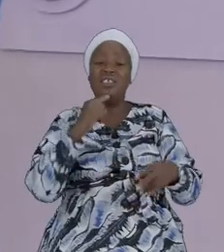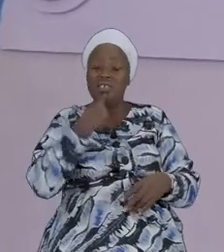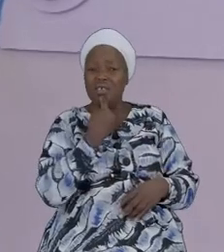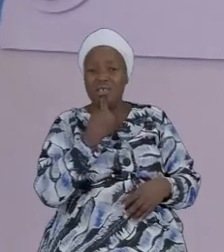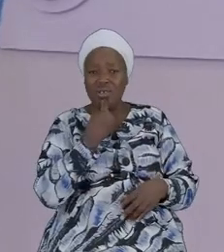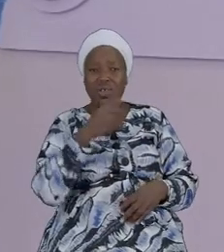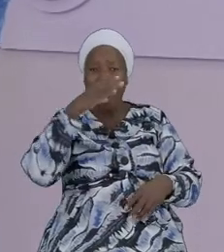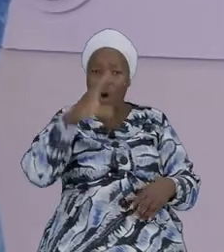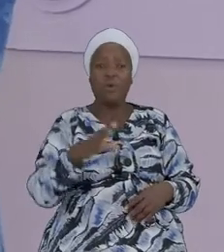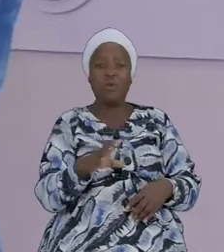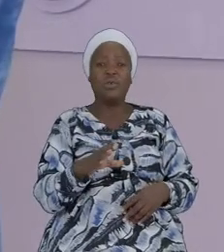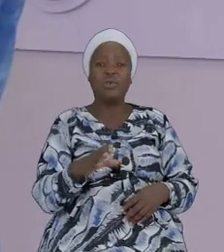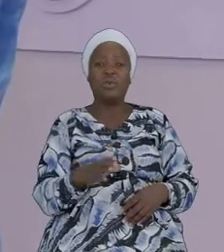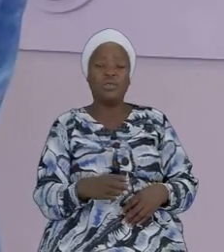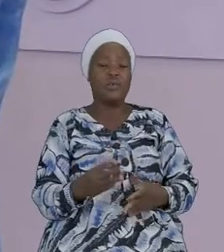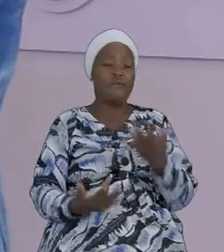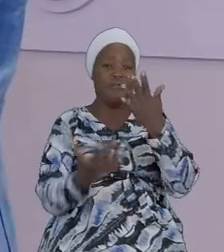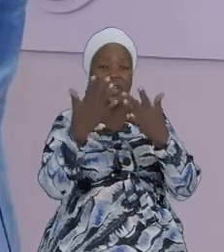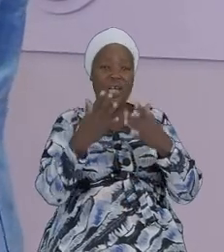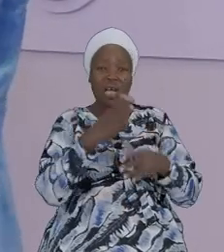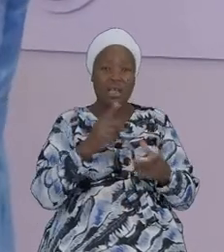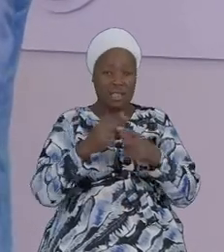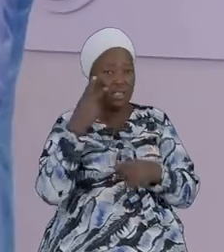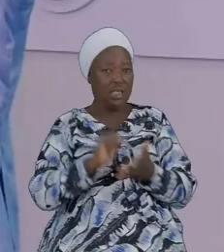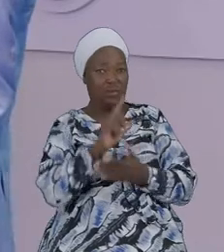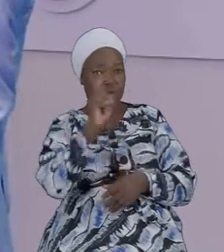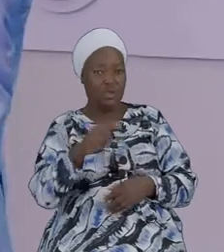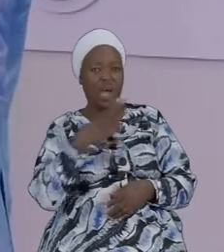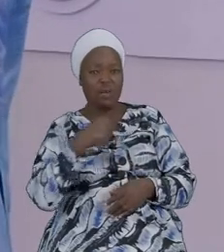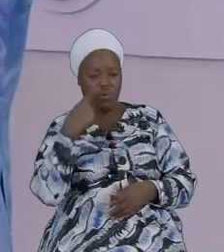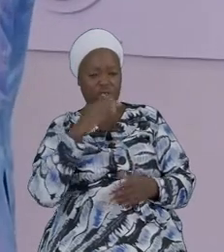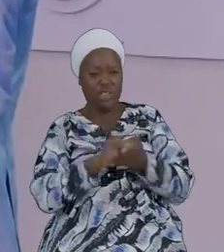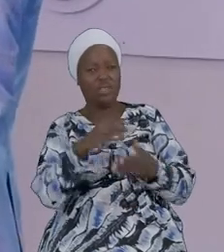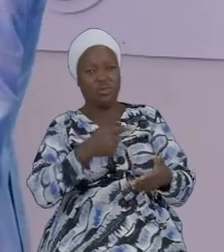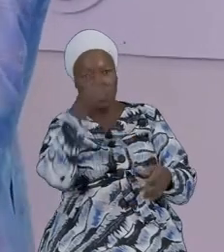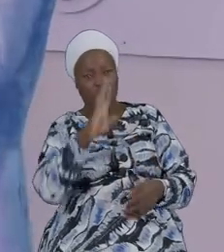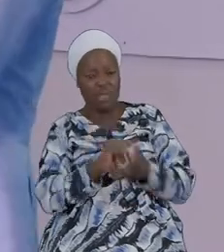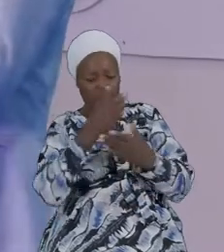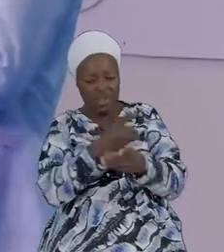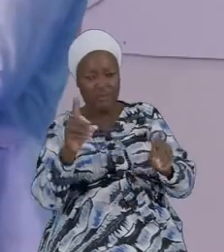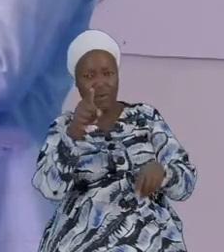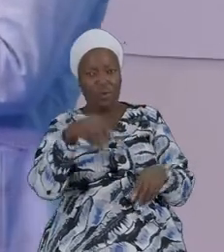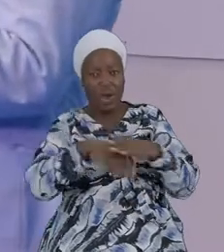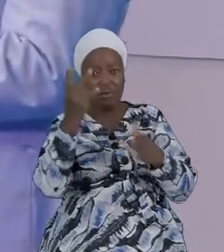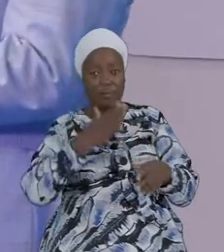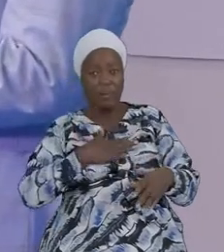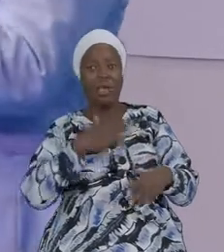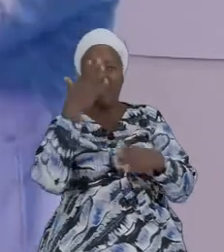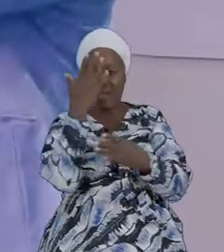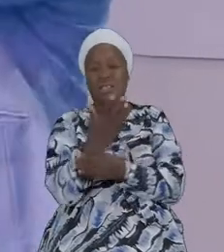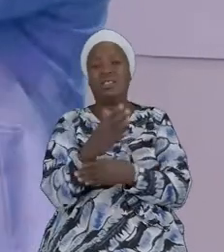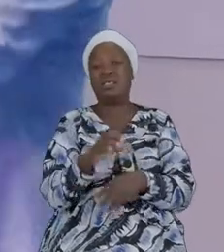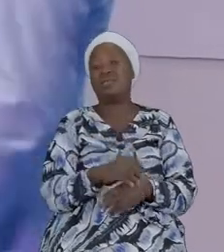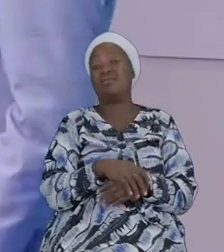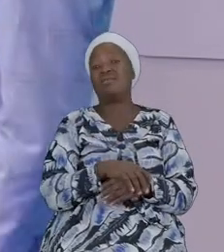furnace. Look at the question, and who is that God that shall deliver you out of my